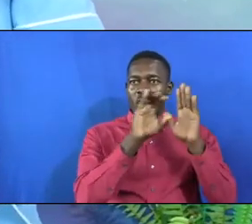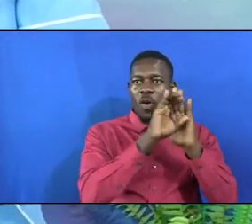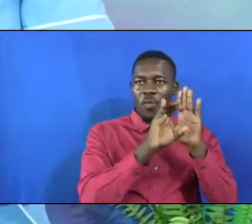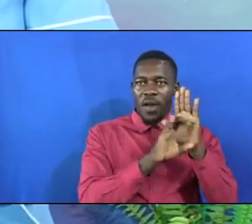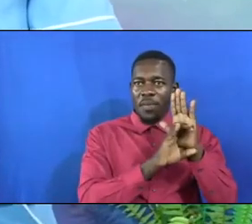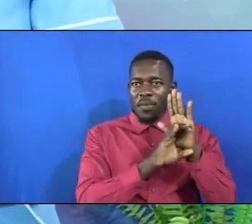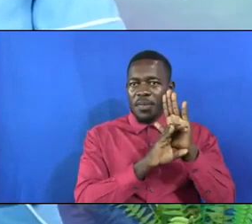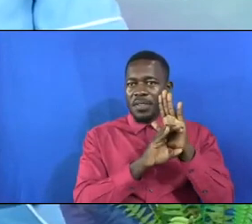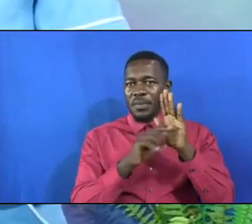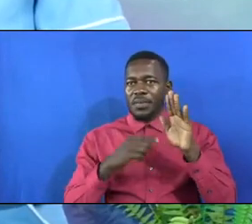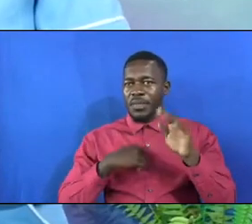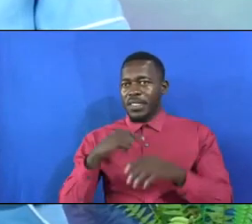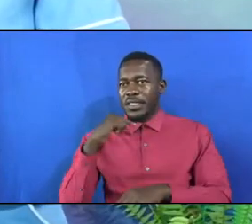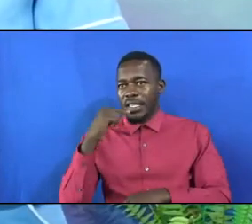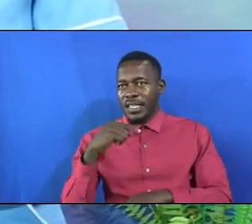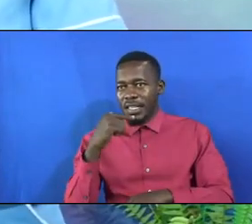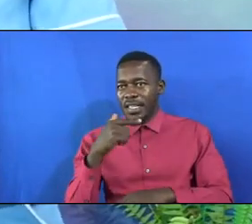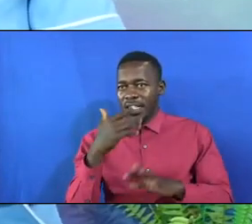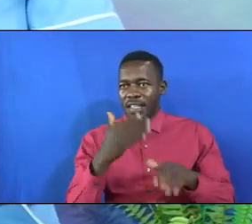reach.